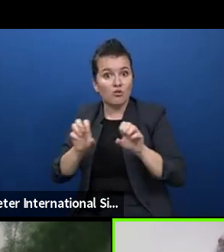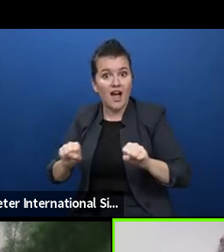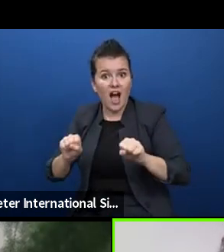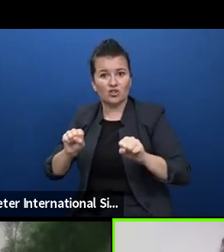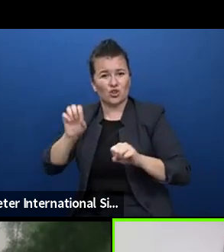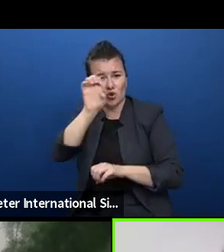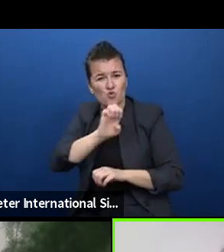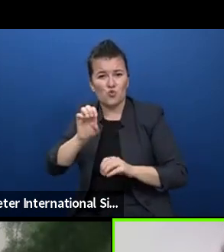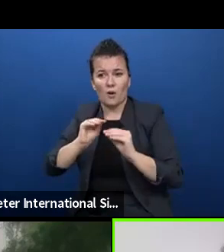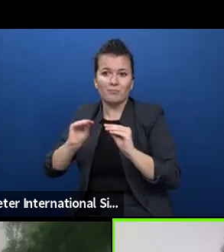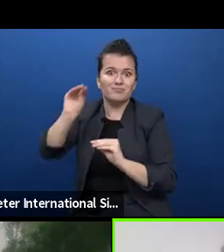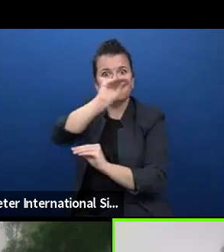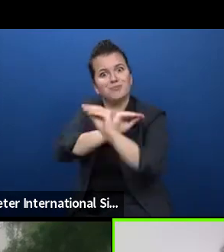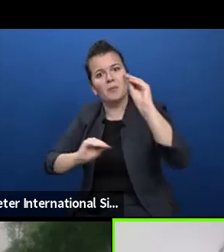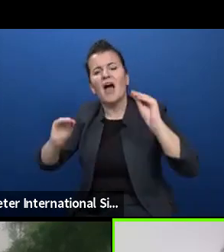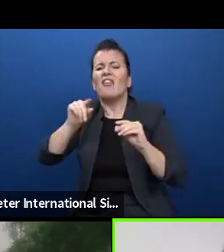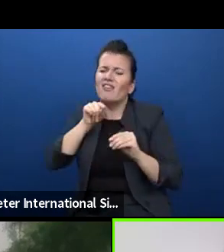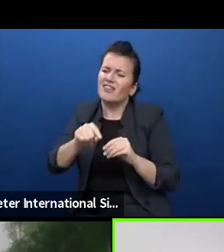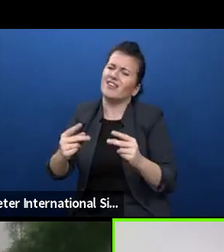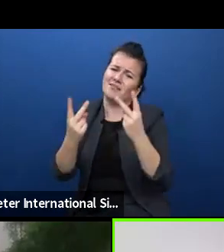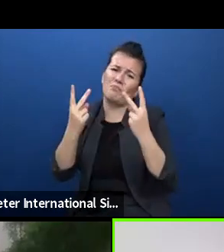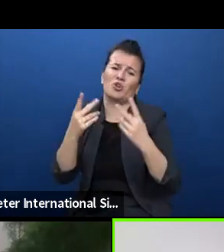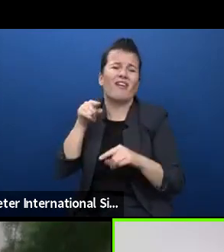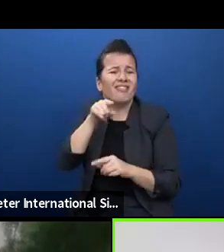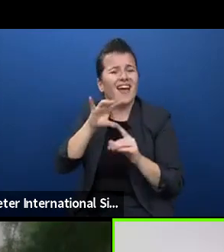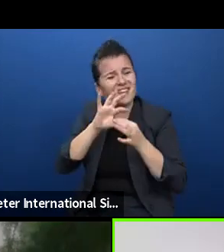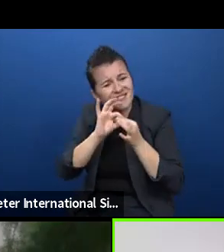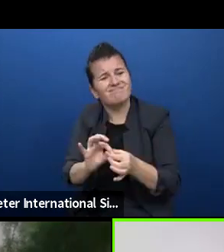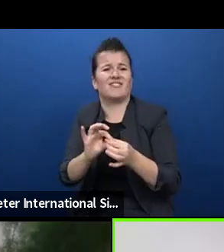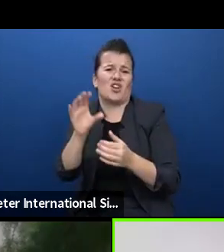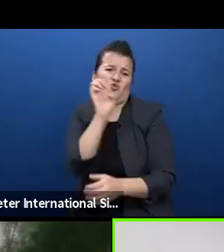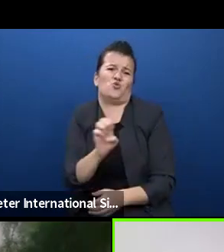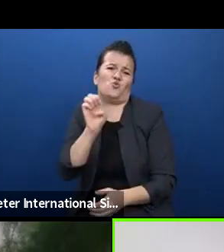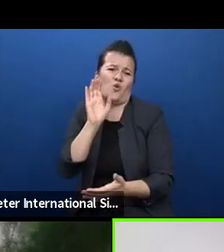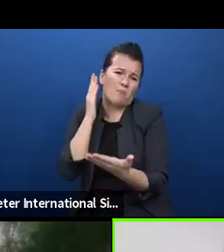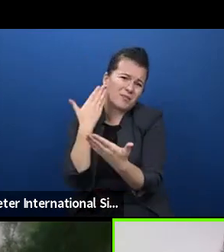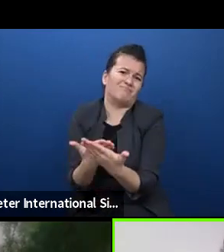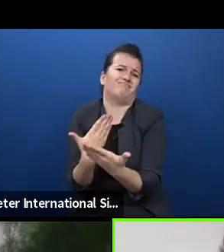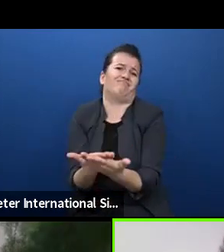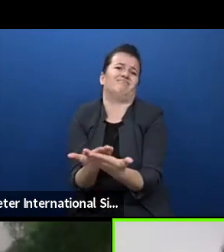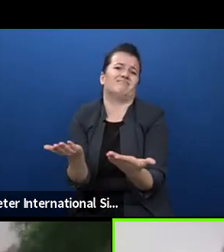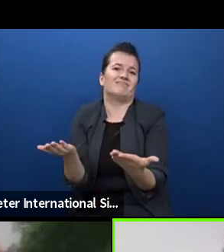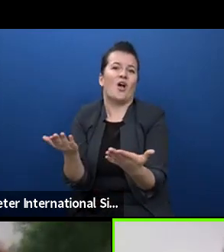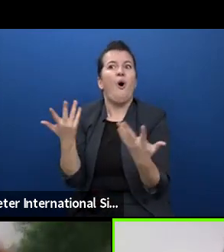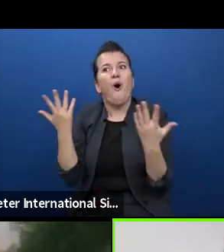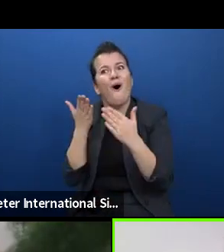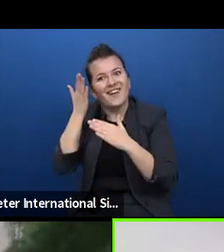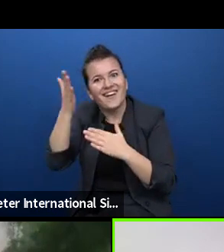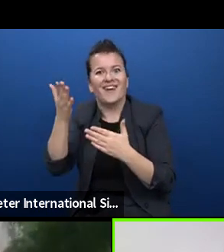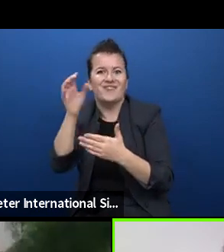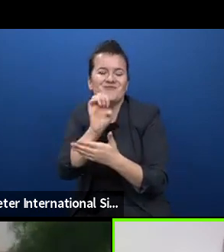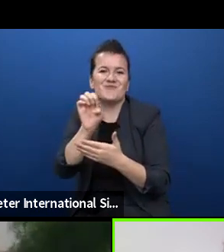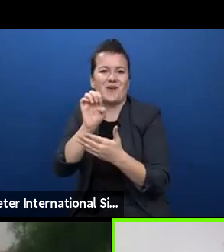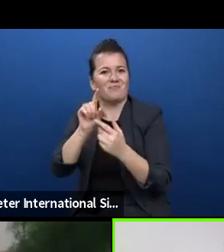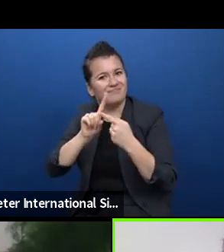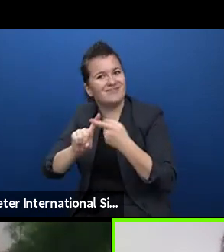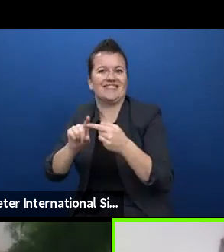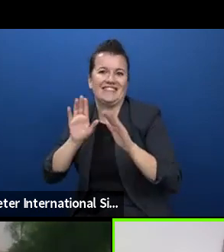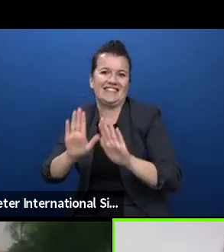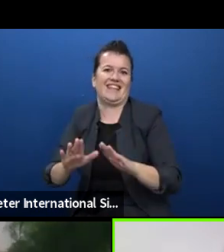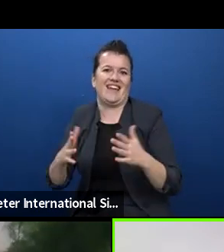super important part of what Europe is and what Europe could be. So I wouldn't go as far as saying that we can